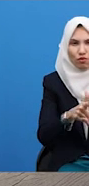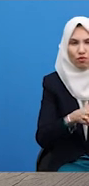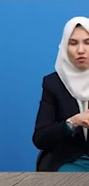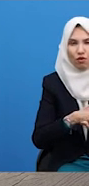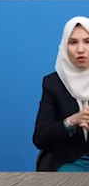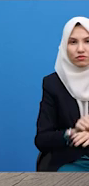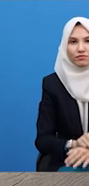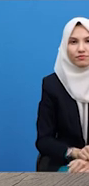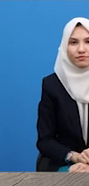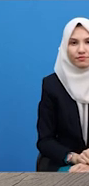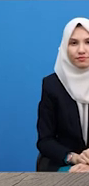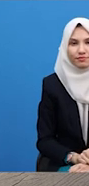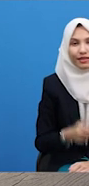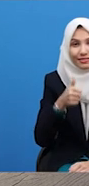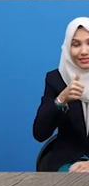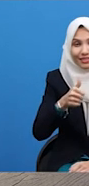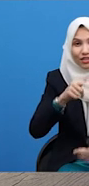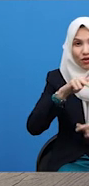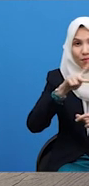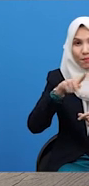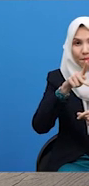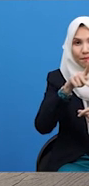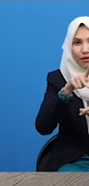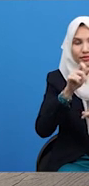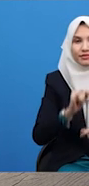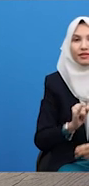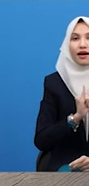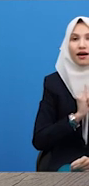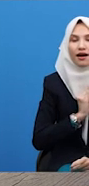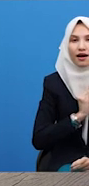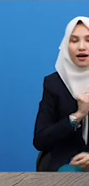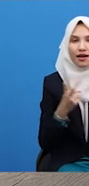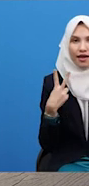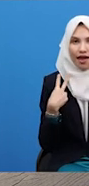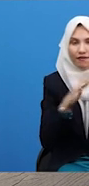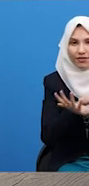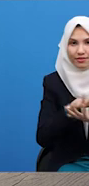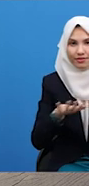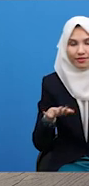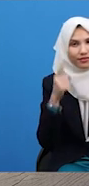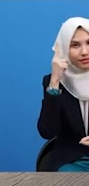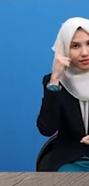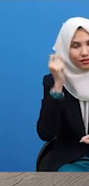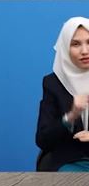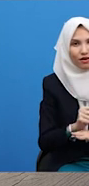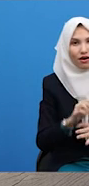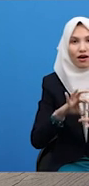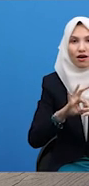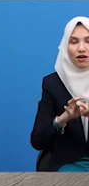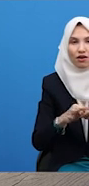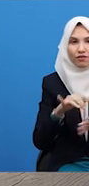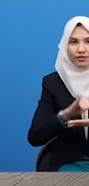Yeah, that's a good point. I haven't thought of that. So, do we agree to choose the